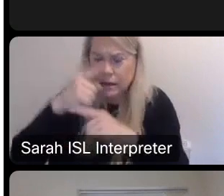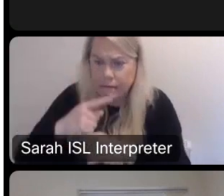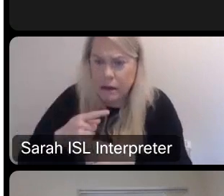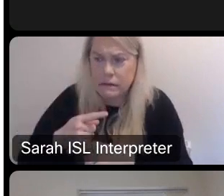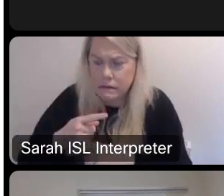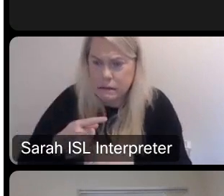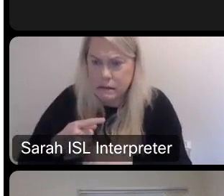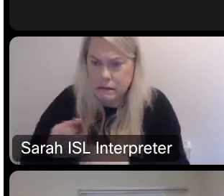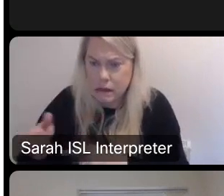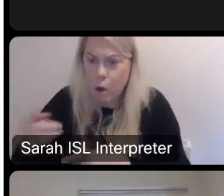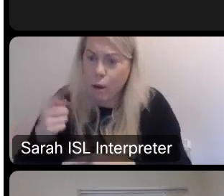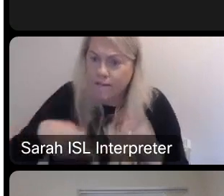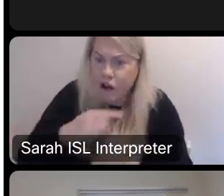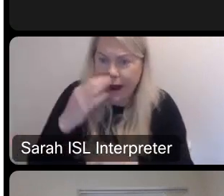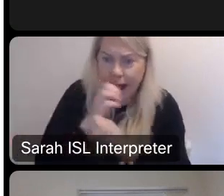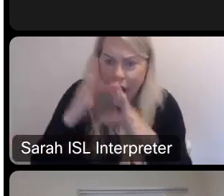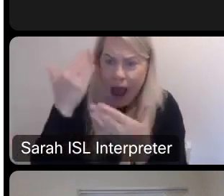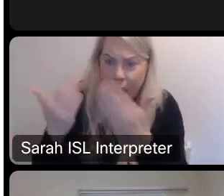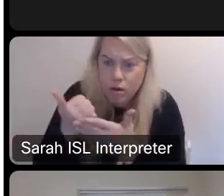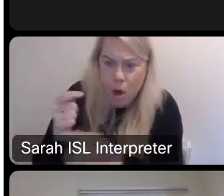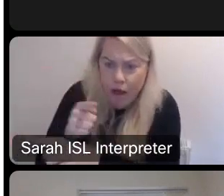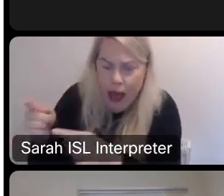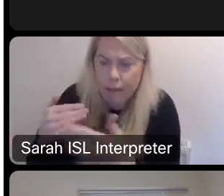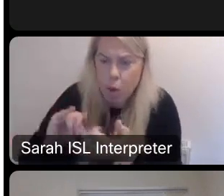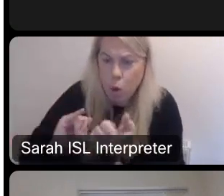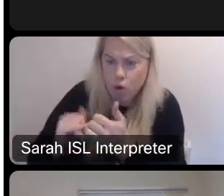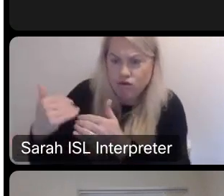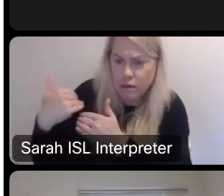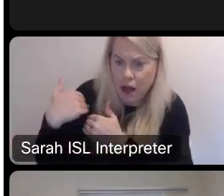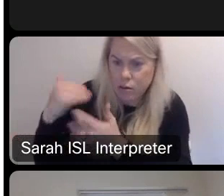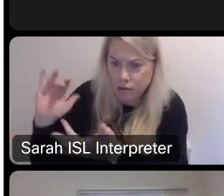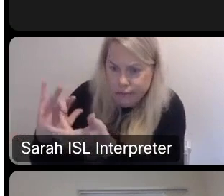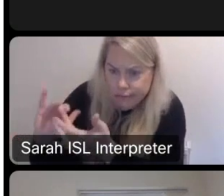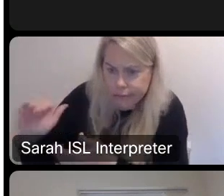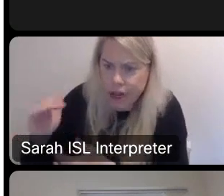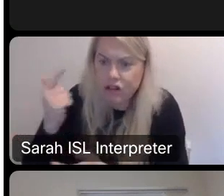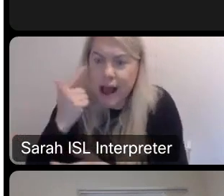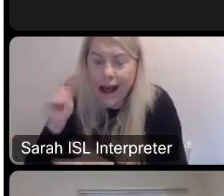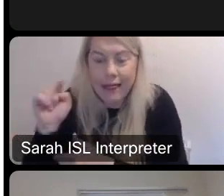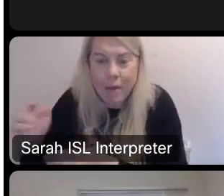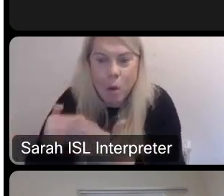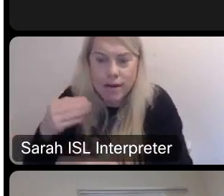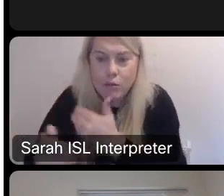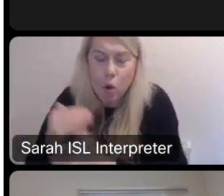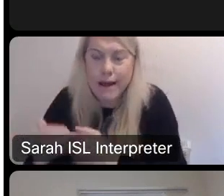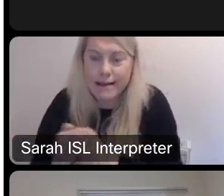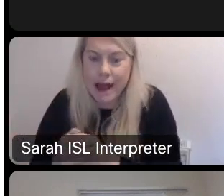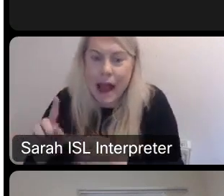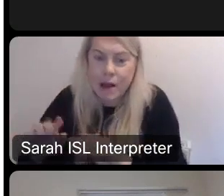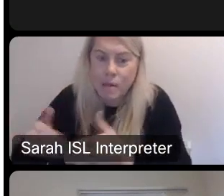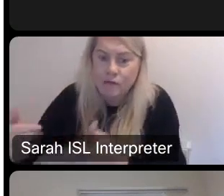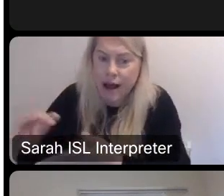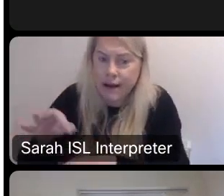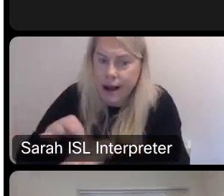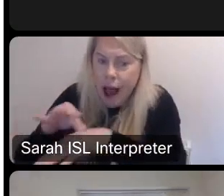we're going to support them, who's checking in with them, and what the process is for that. And ultimately really providing guidance and support for